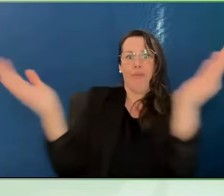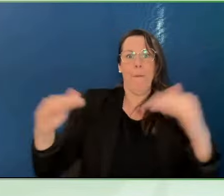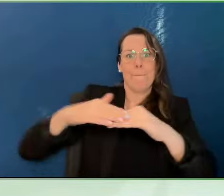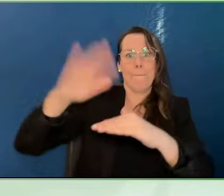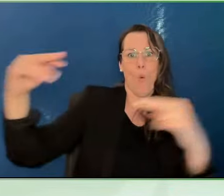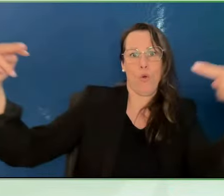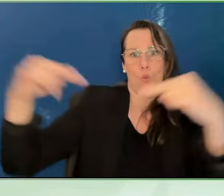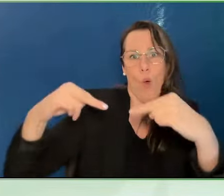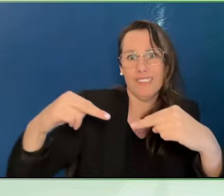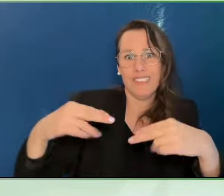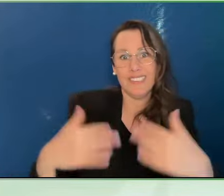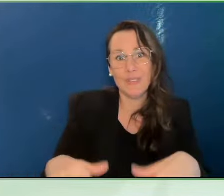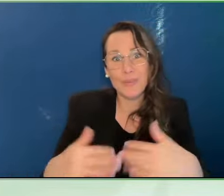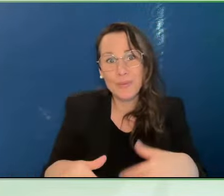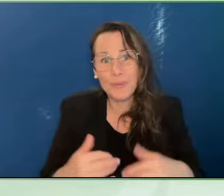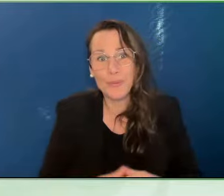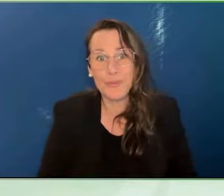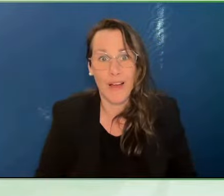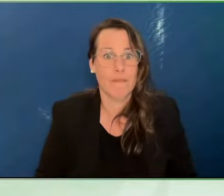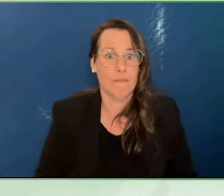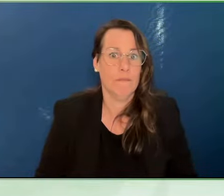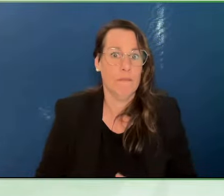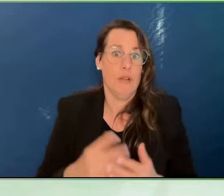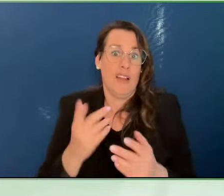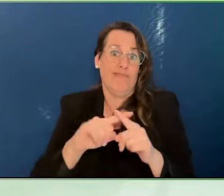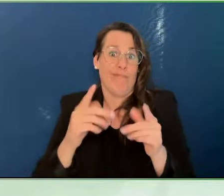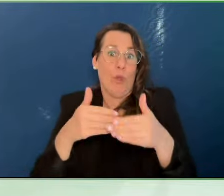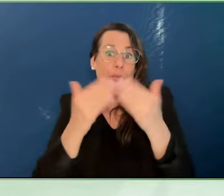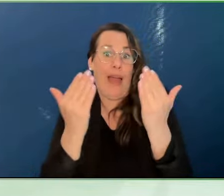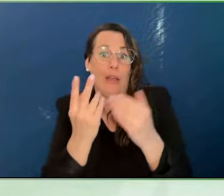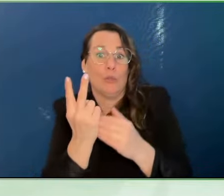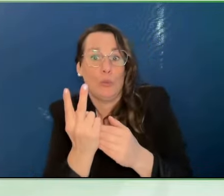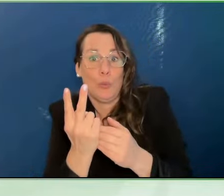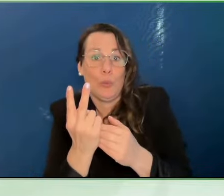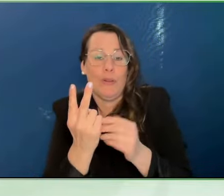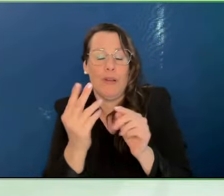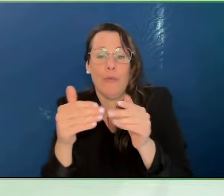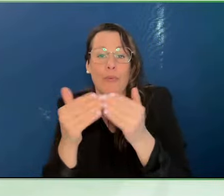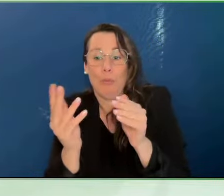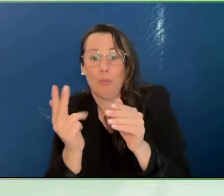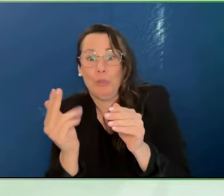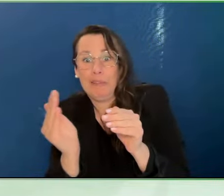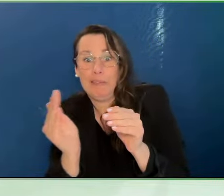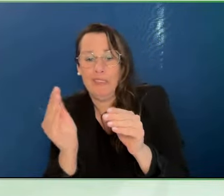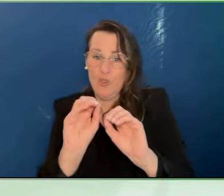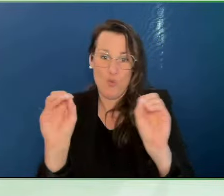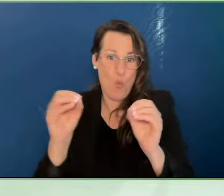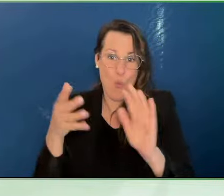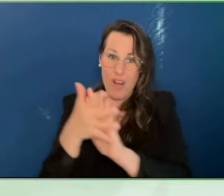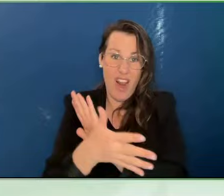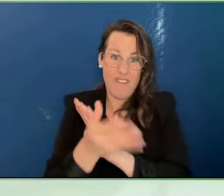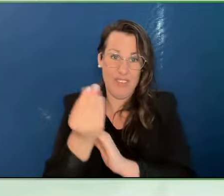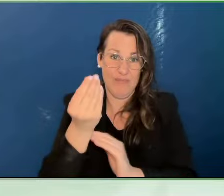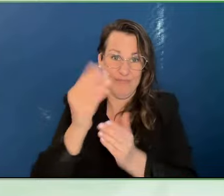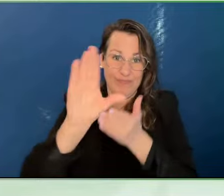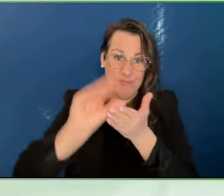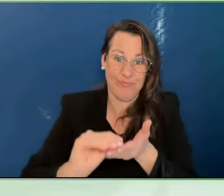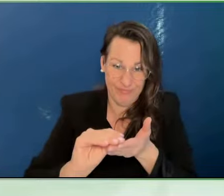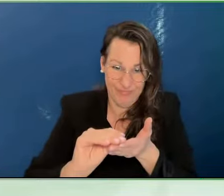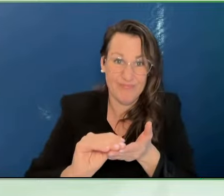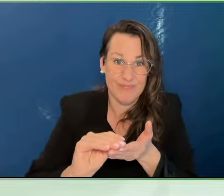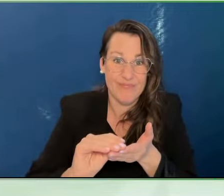acts of all sorts of. How do you do that? So that's like the most exciting bit for my entire team